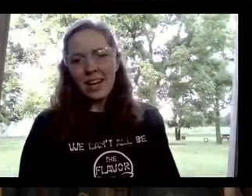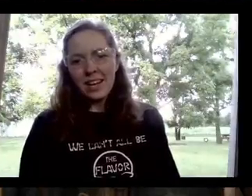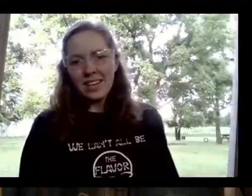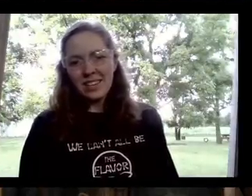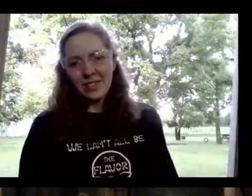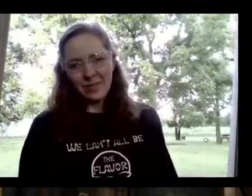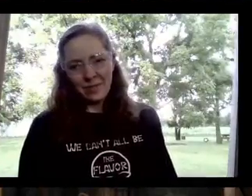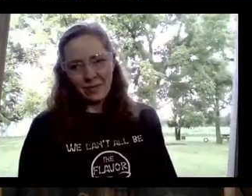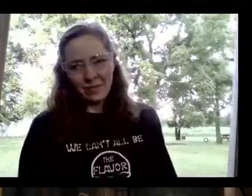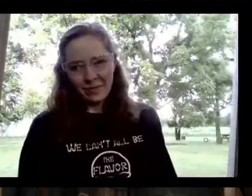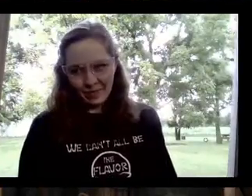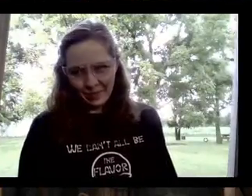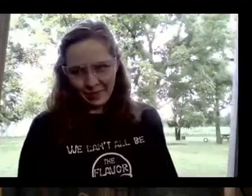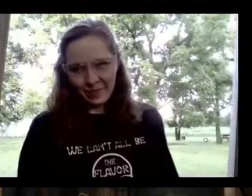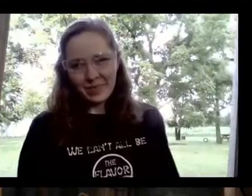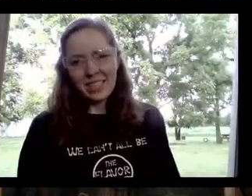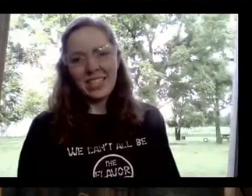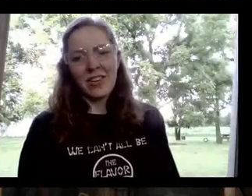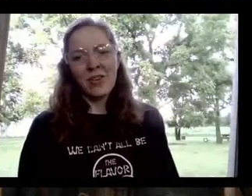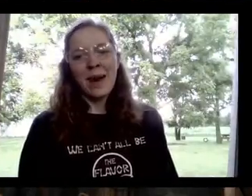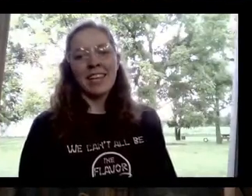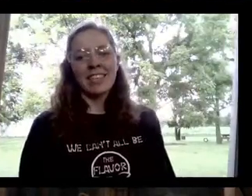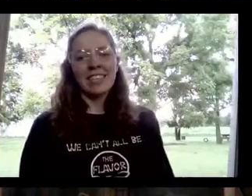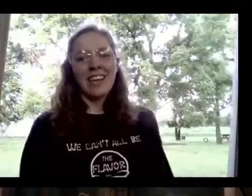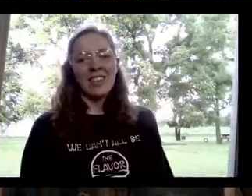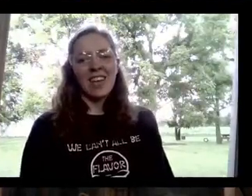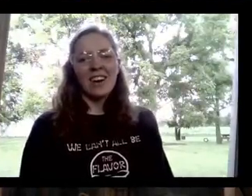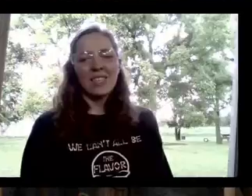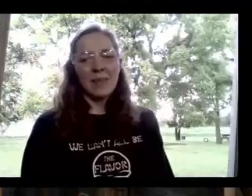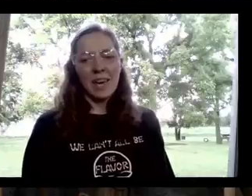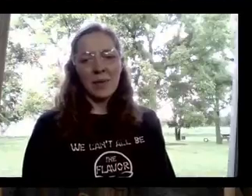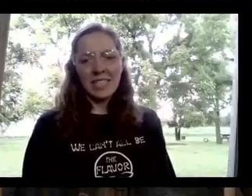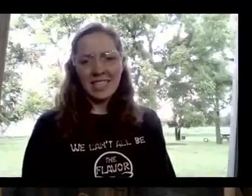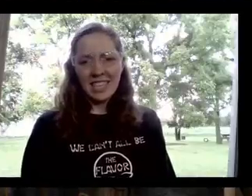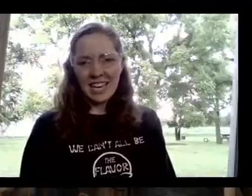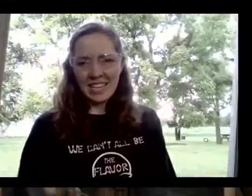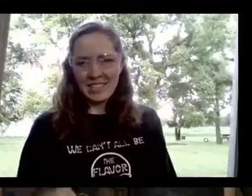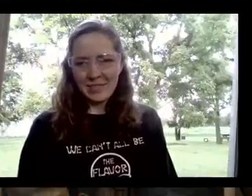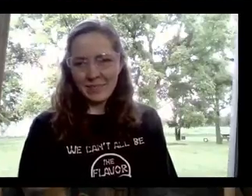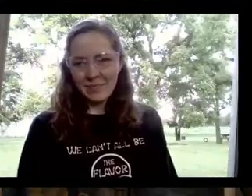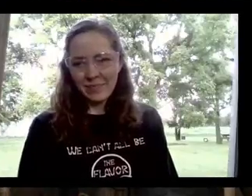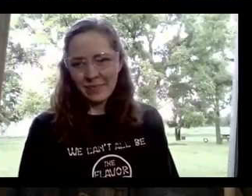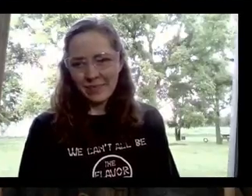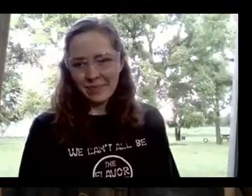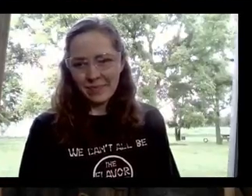Yeah. But still a lot of fun. Techronmatic says, sounds awesome. Can't wait to see it.